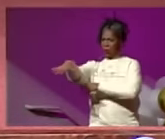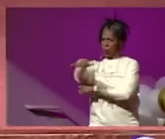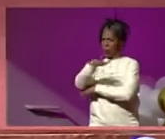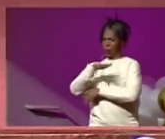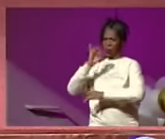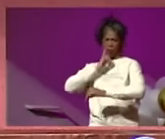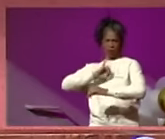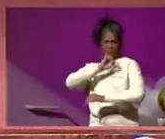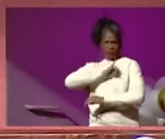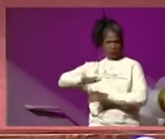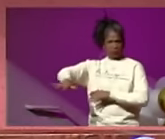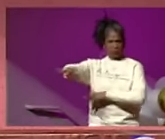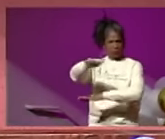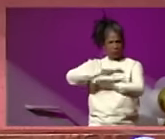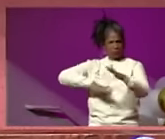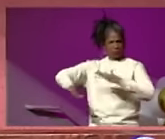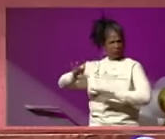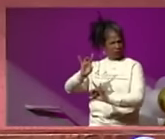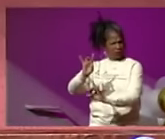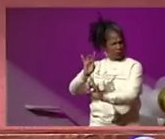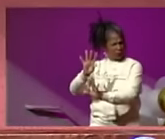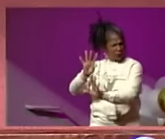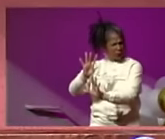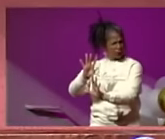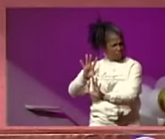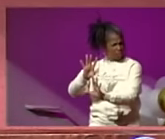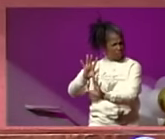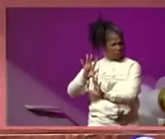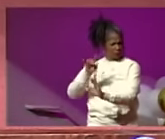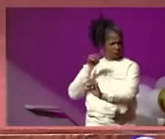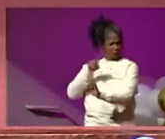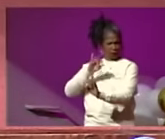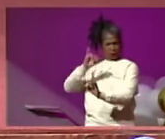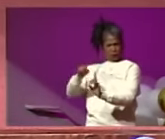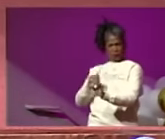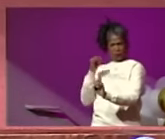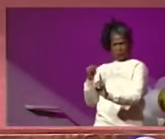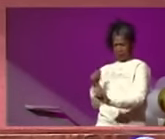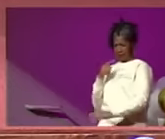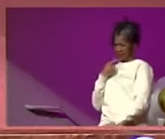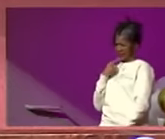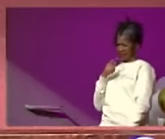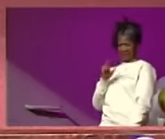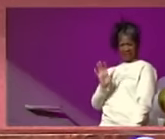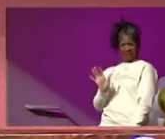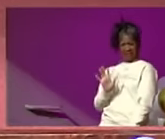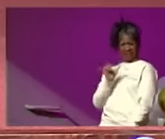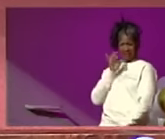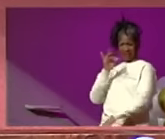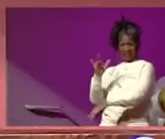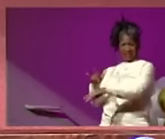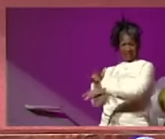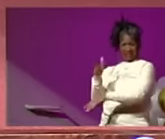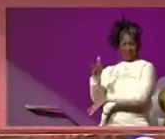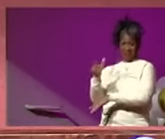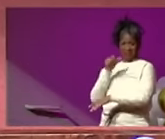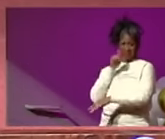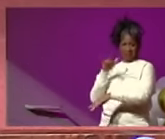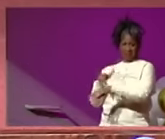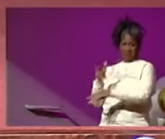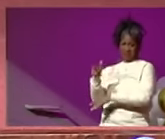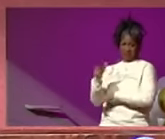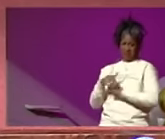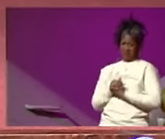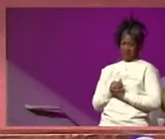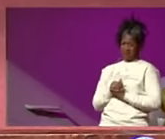where God had sent Joseph, and Joseph then says, I ain't going there. He's afraid to go there. The